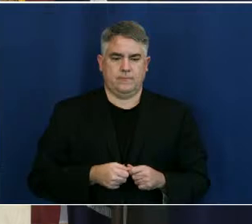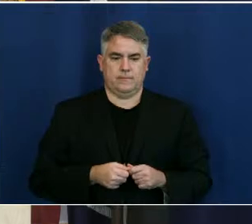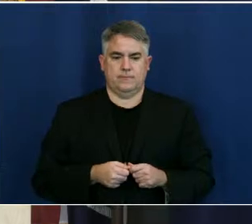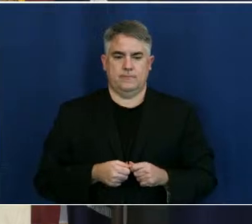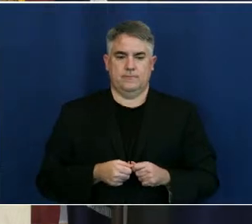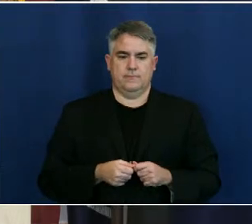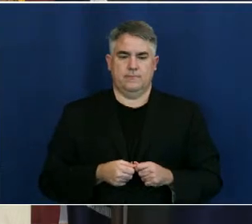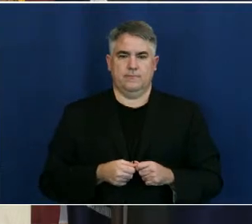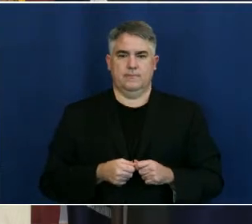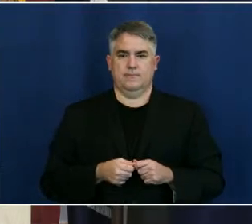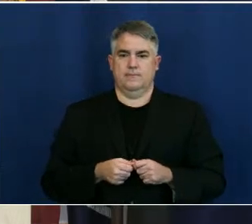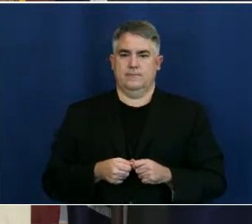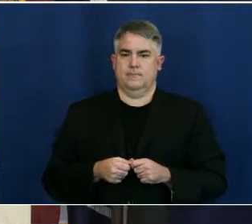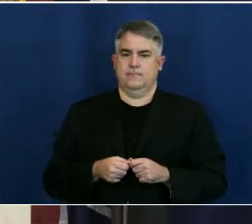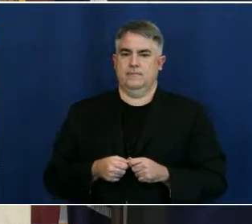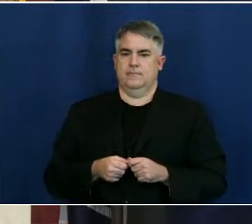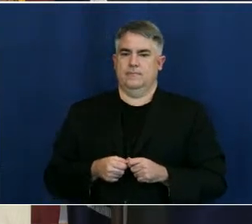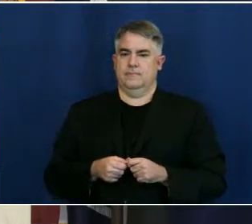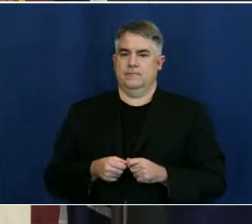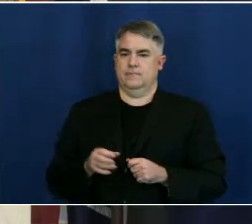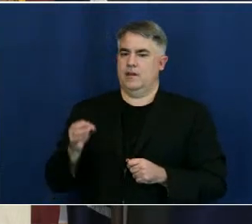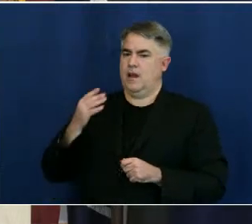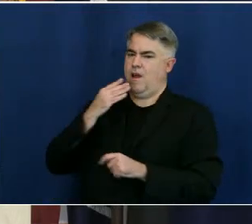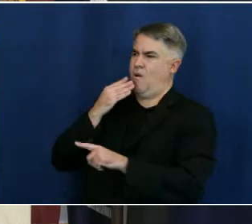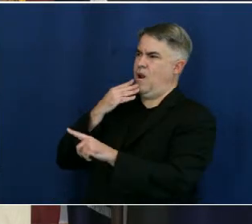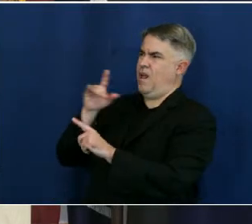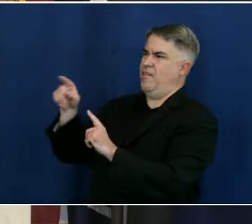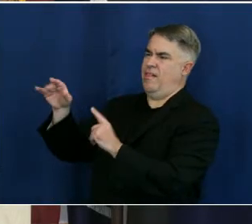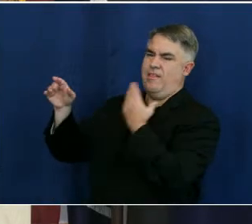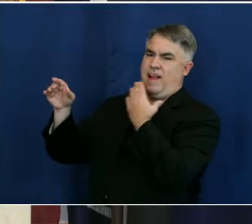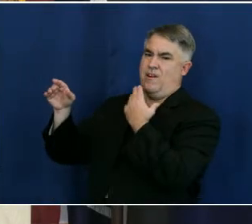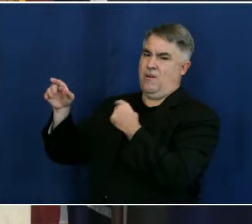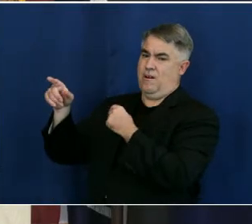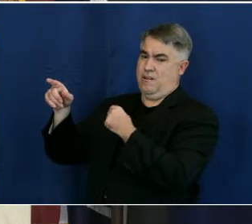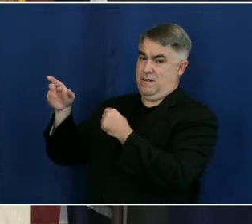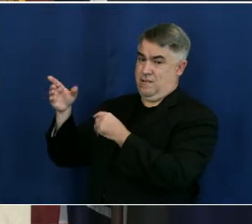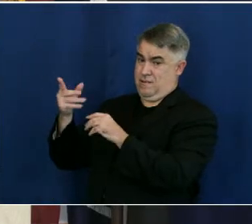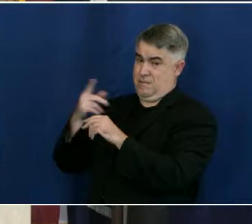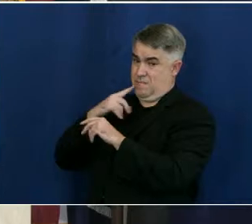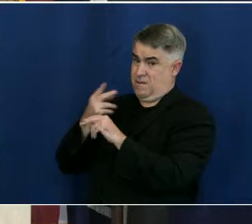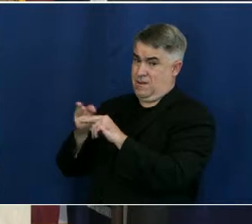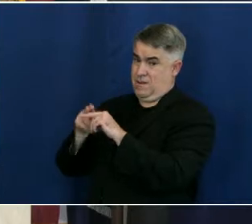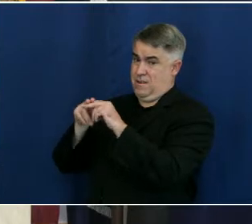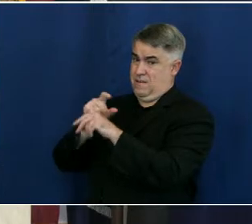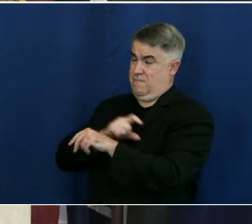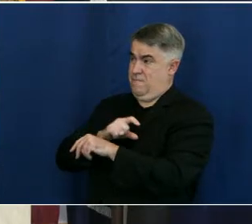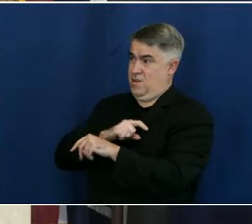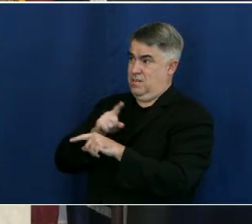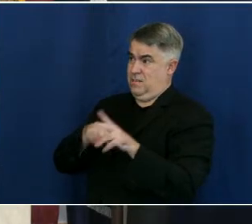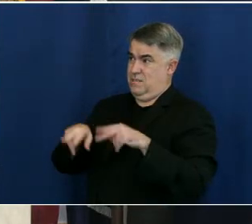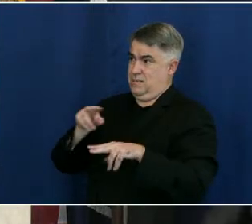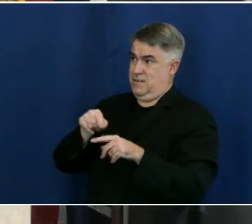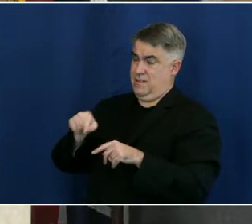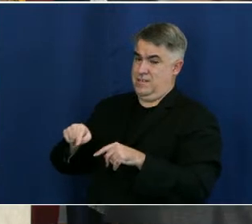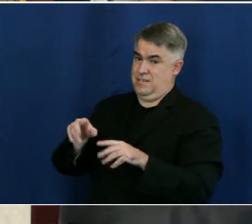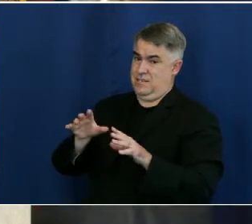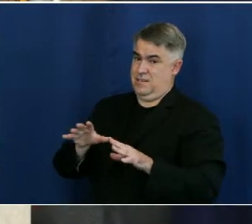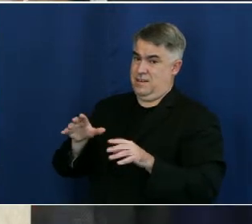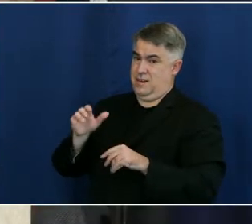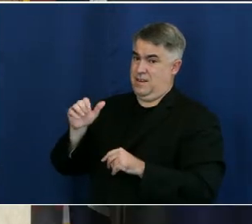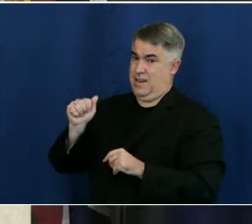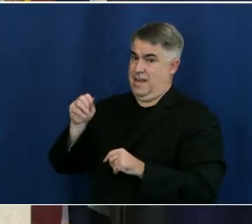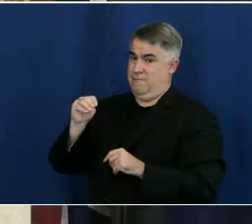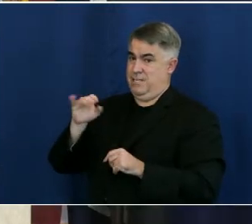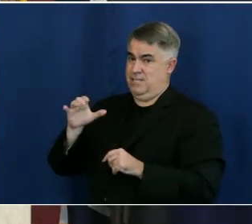Okay, thank you. But you do think you may step up enforcement, that you're going to talk to others like ABC and the mayor before you make that decision,